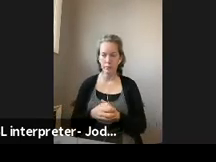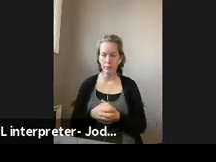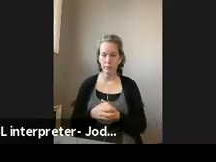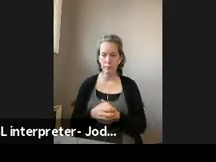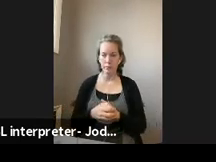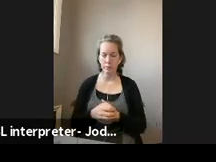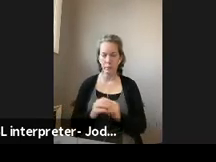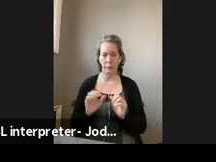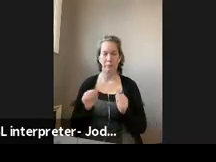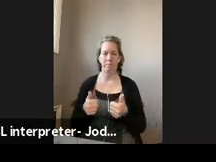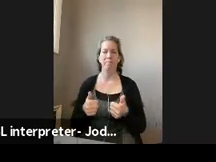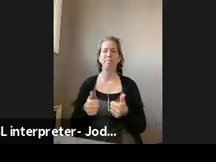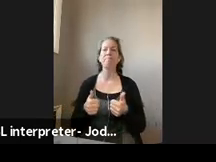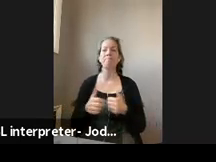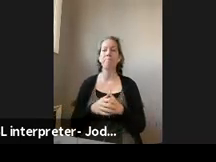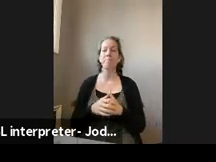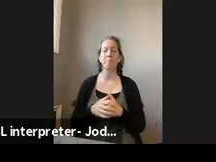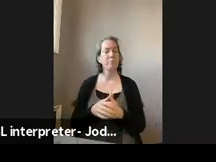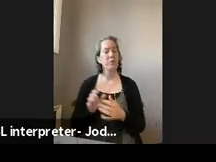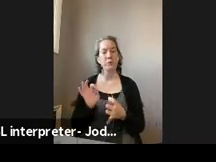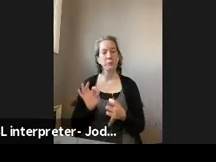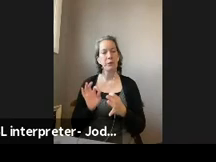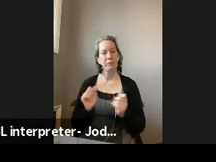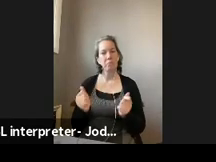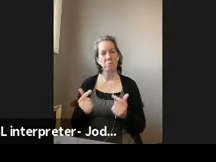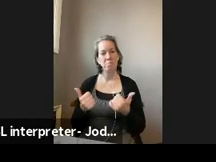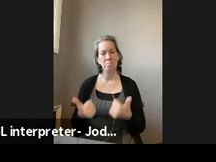Great, excellent. Perfect, everybody.